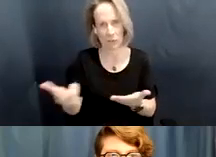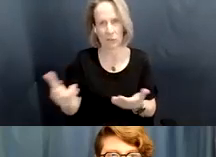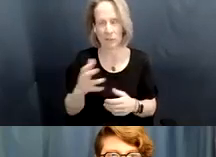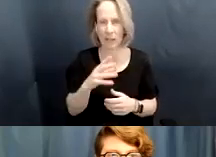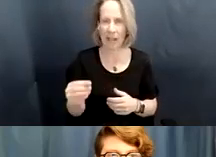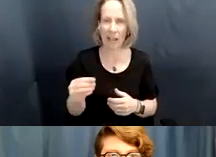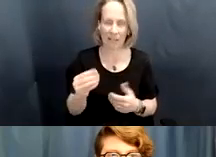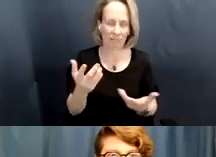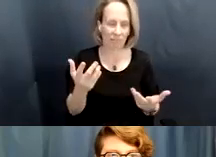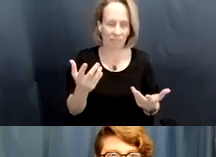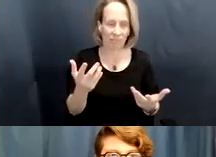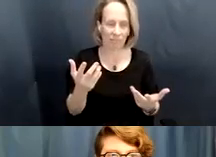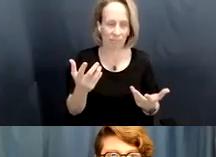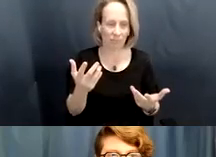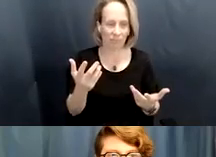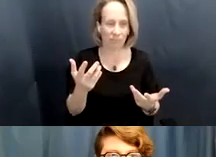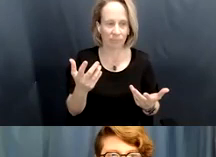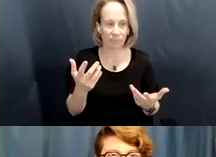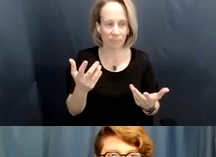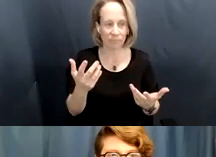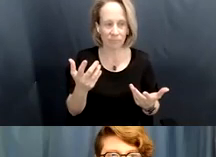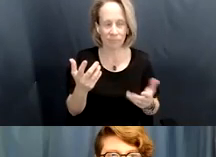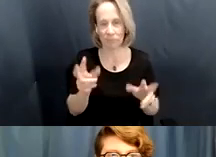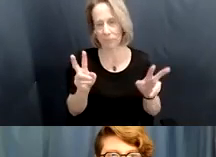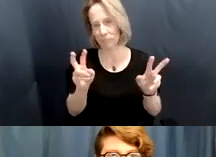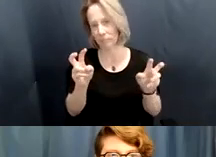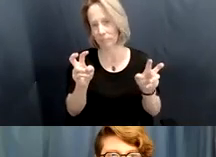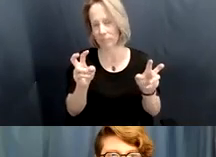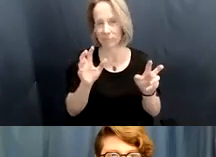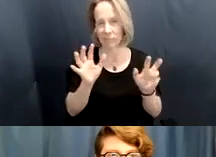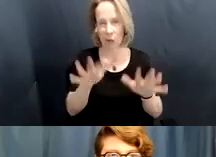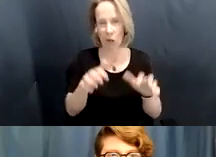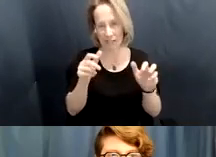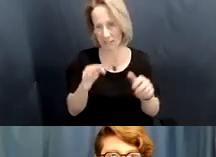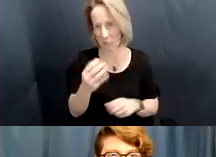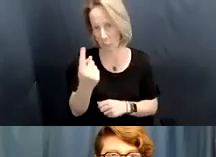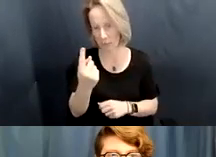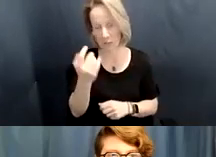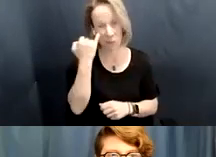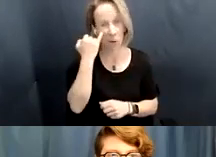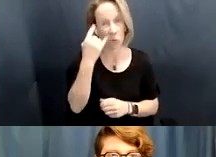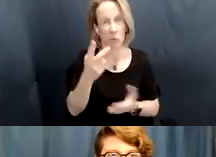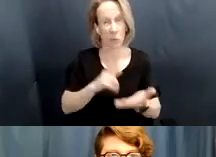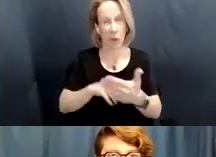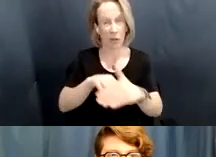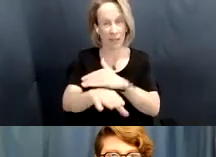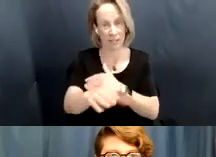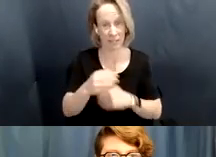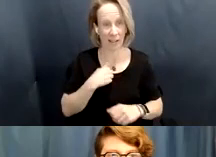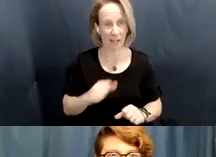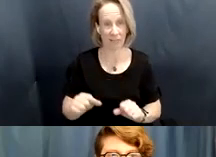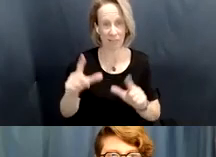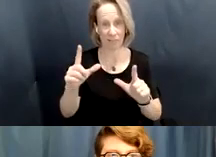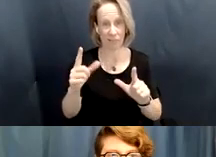one. There's a chance that you log in and only one person shows